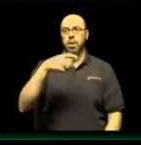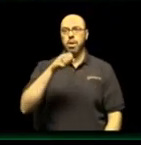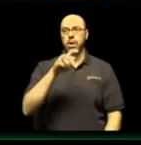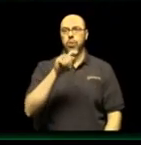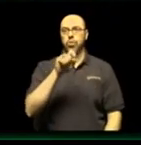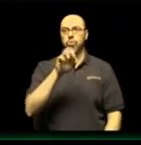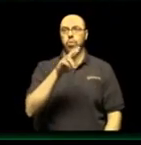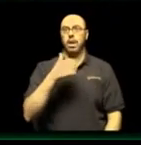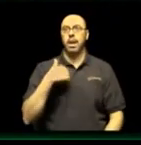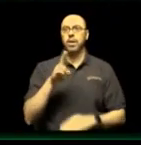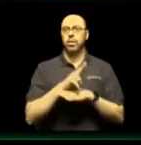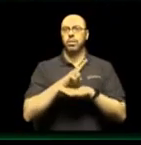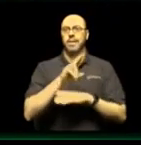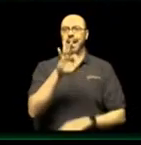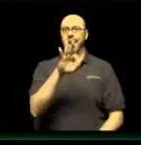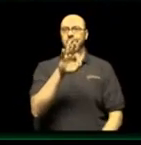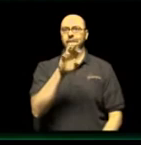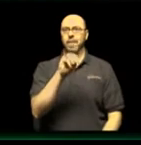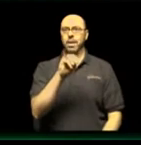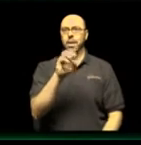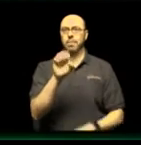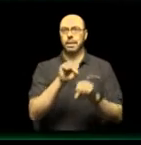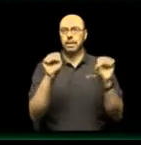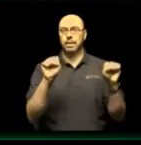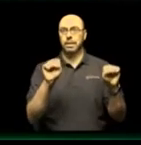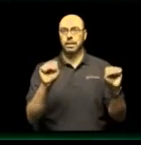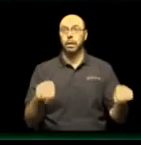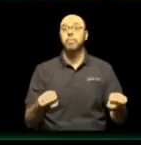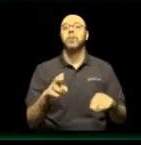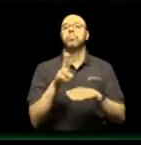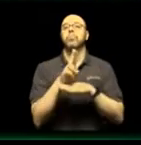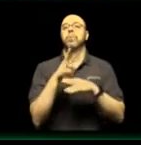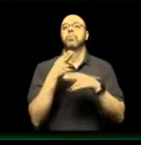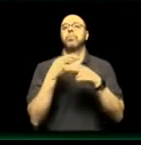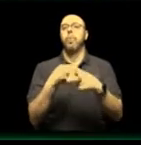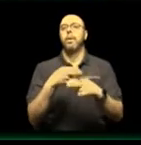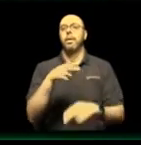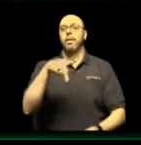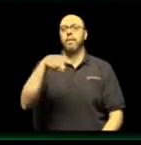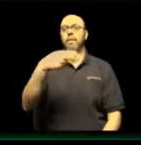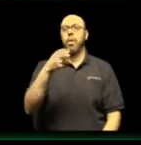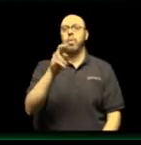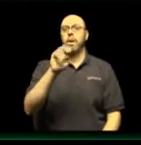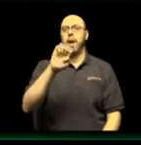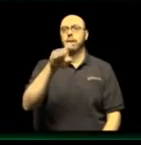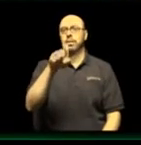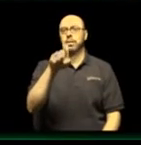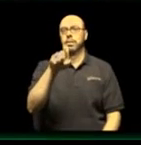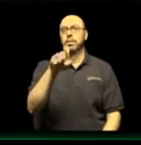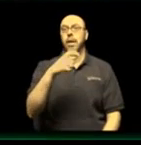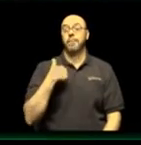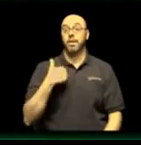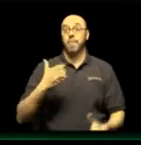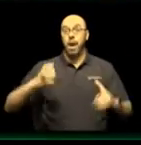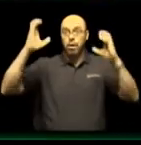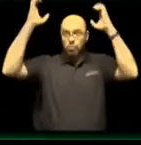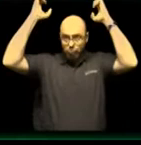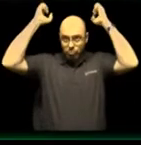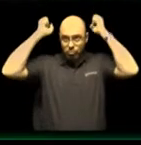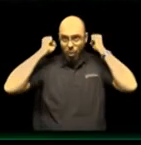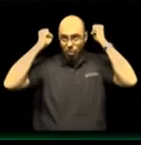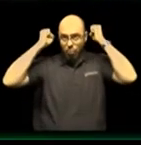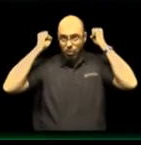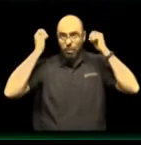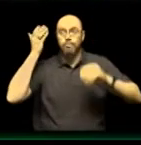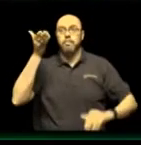special FM system. Okay. Full rack. I got my helmet right here. and I